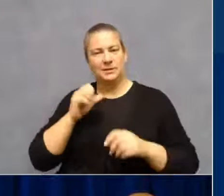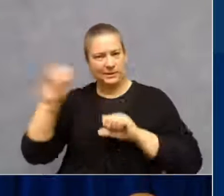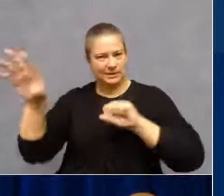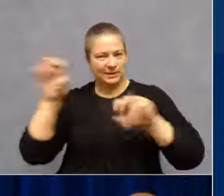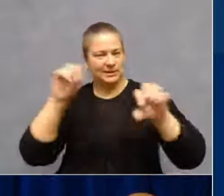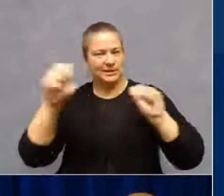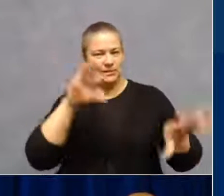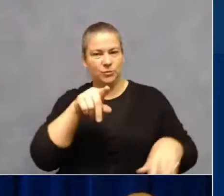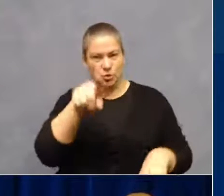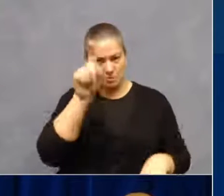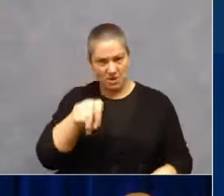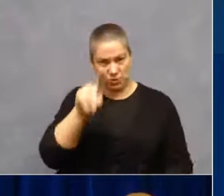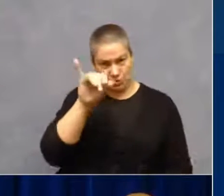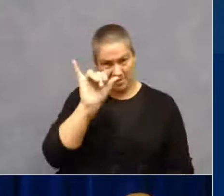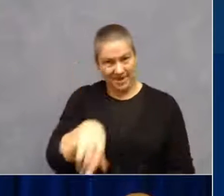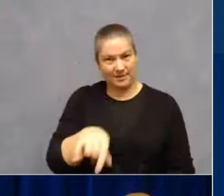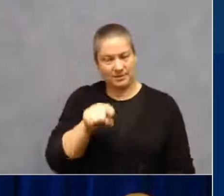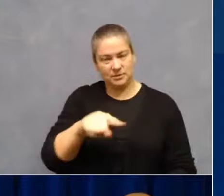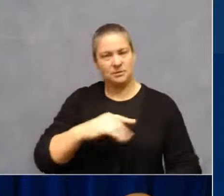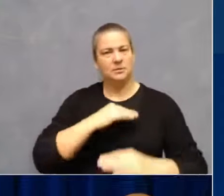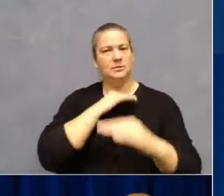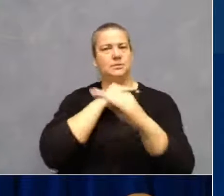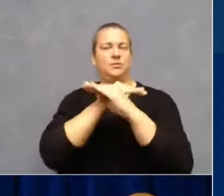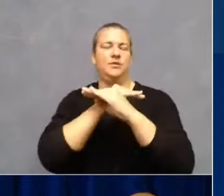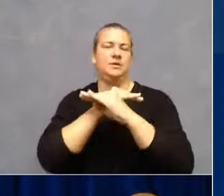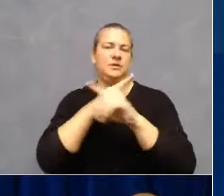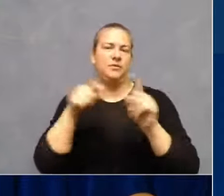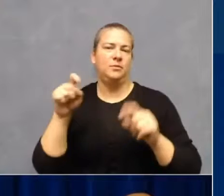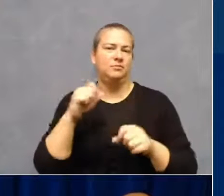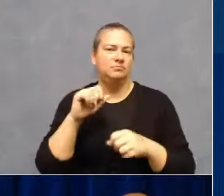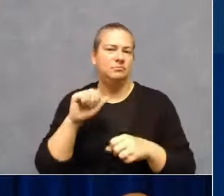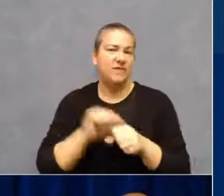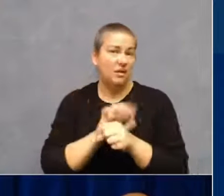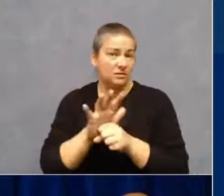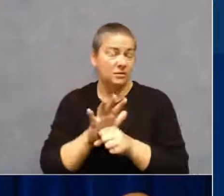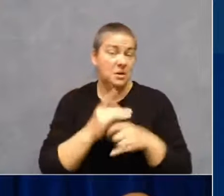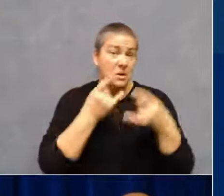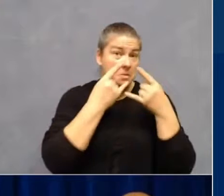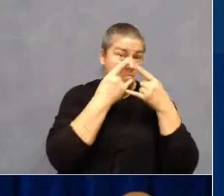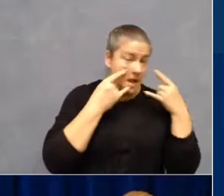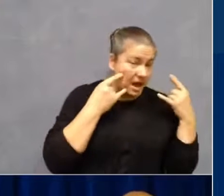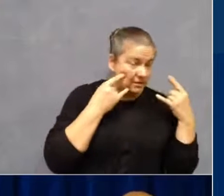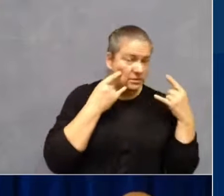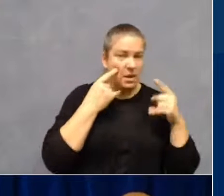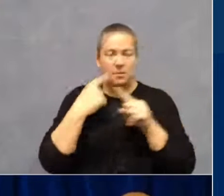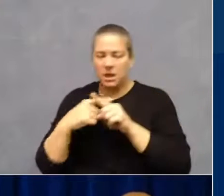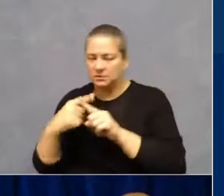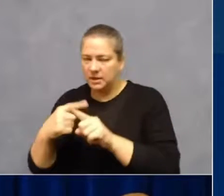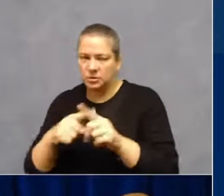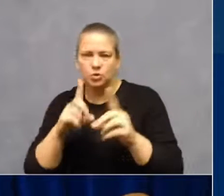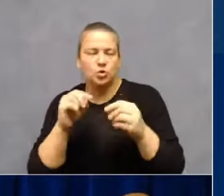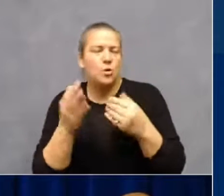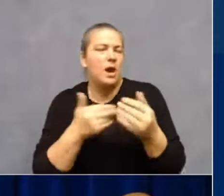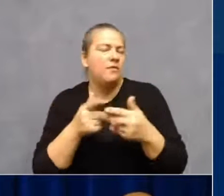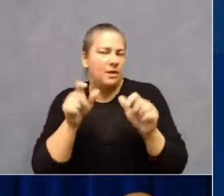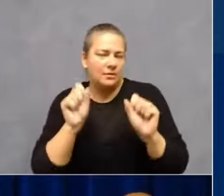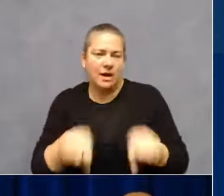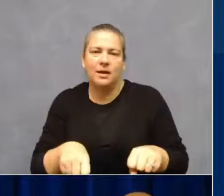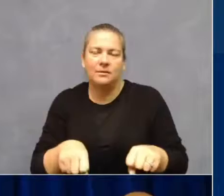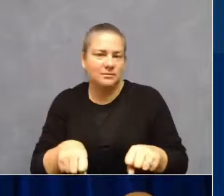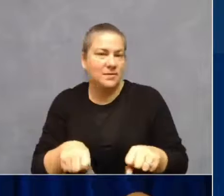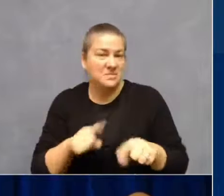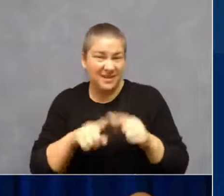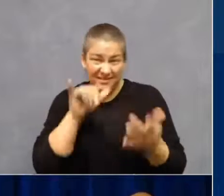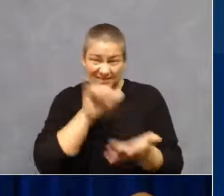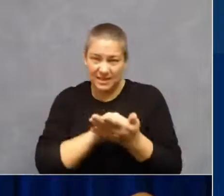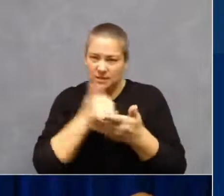to protect against this virus. Wear the mask, do anything you can, and even with that, we still see it slipping